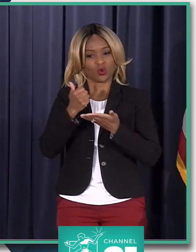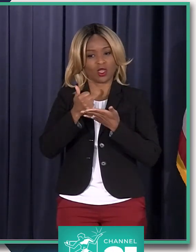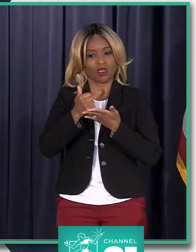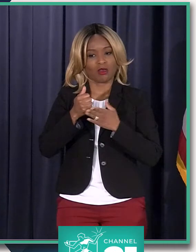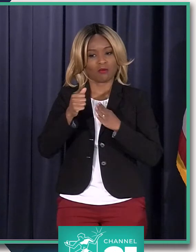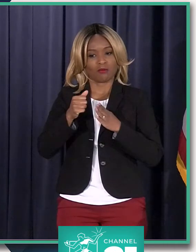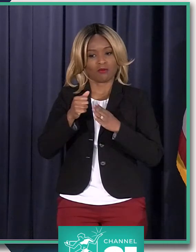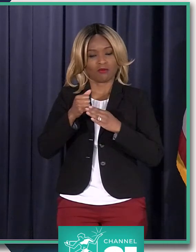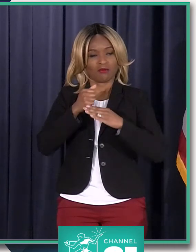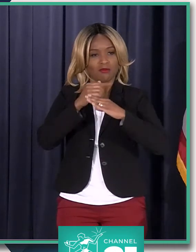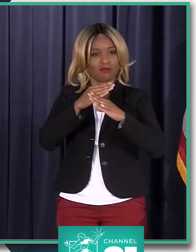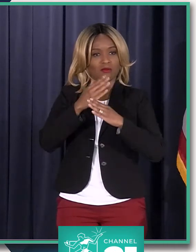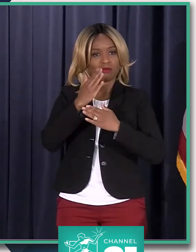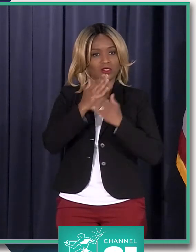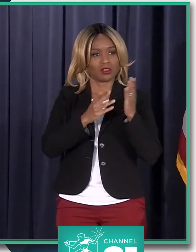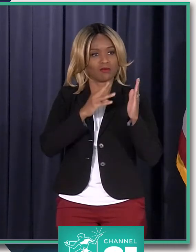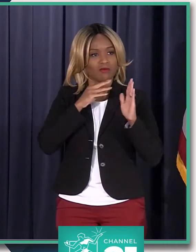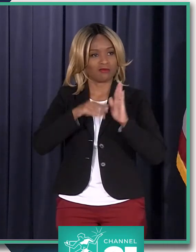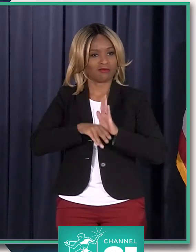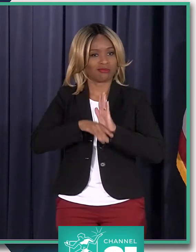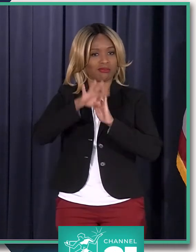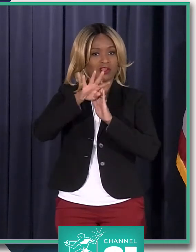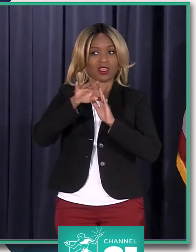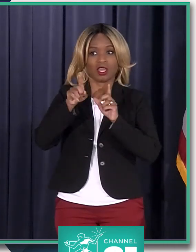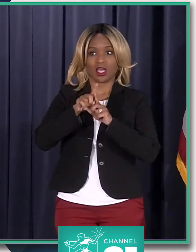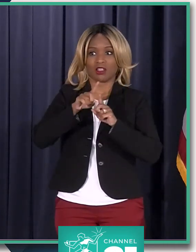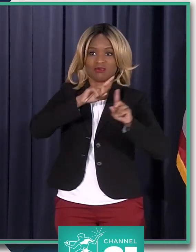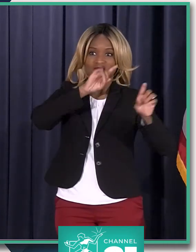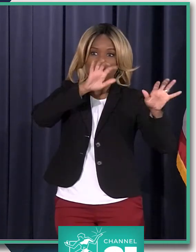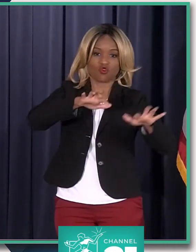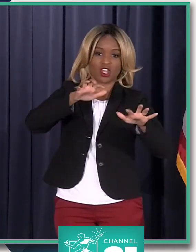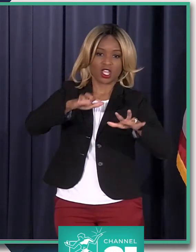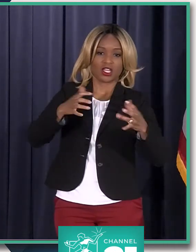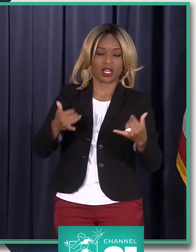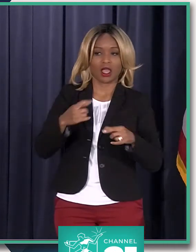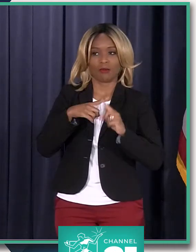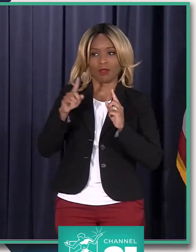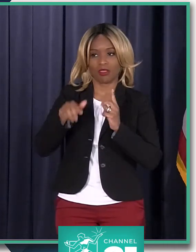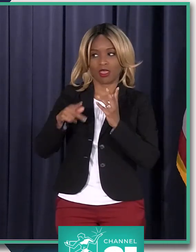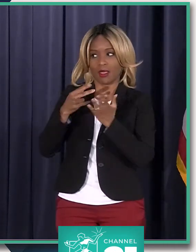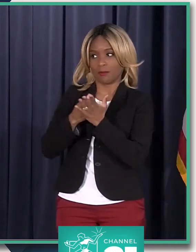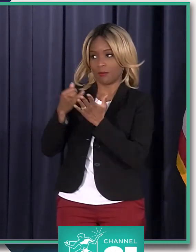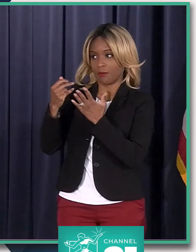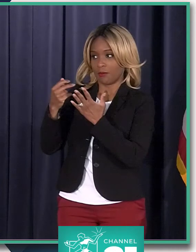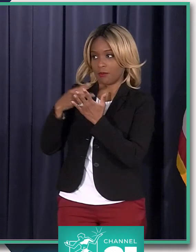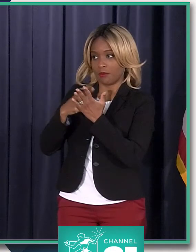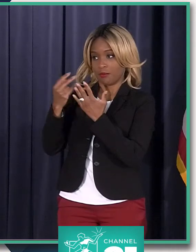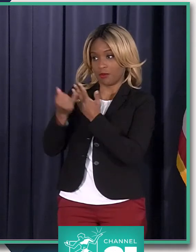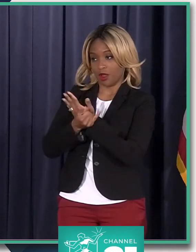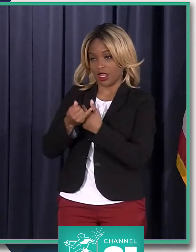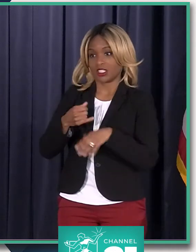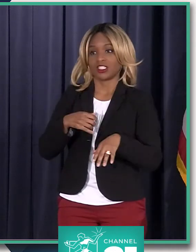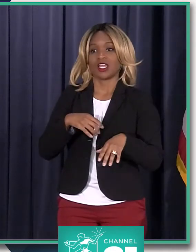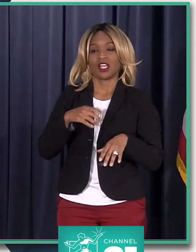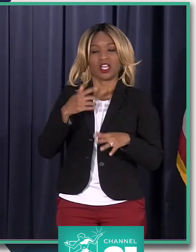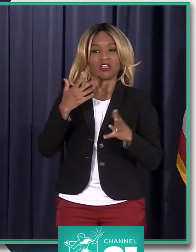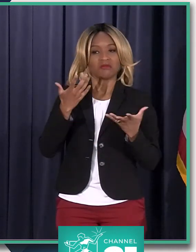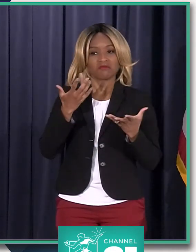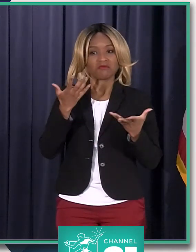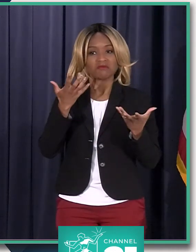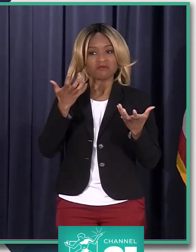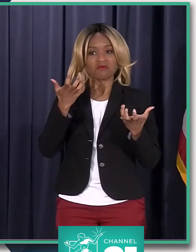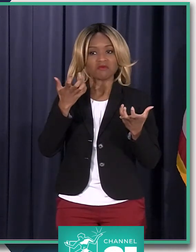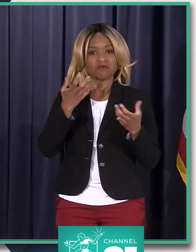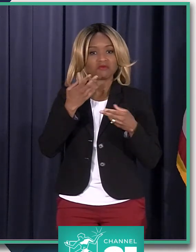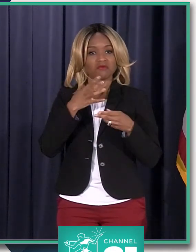get as we're getting this torrential rain on tonight as we speak. But that project is about a $5 million project. I just want you to speak briefly